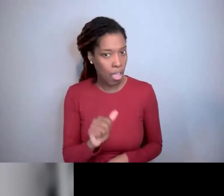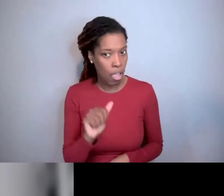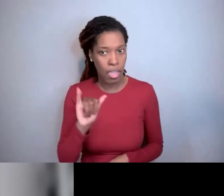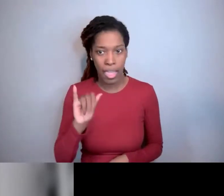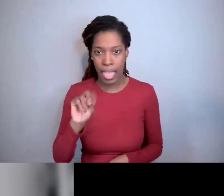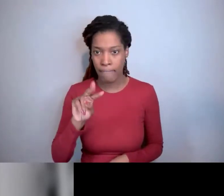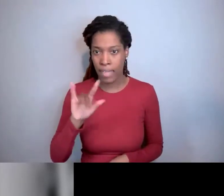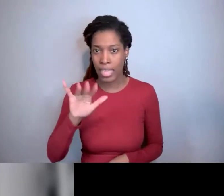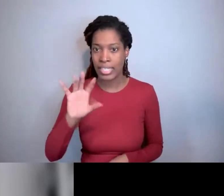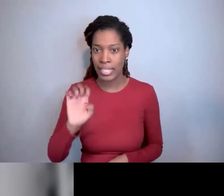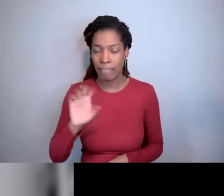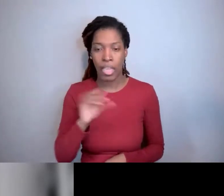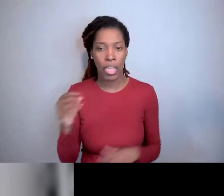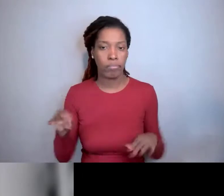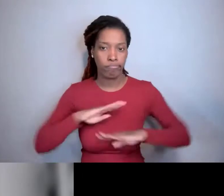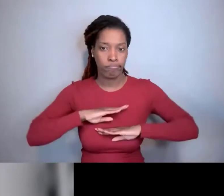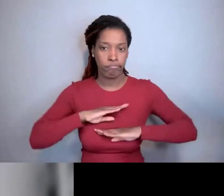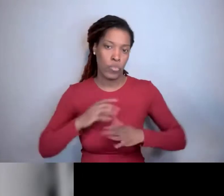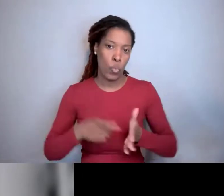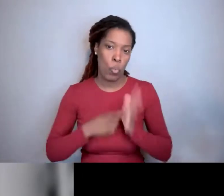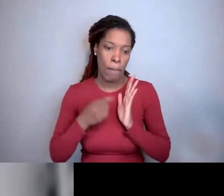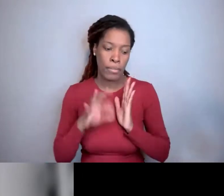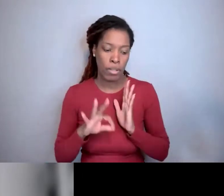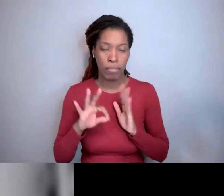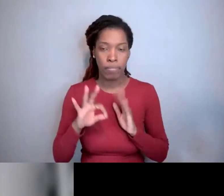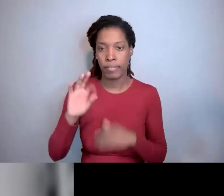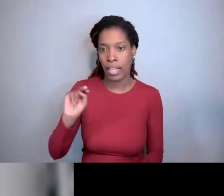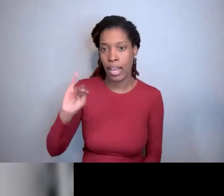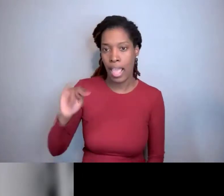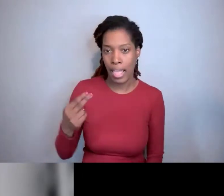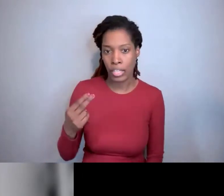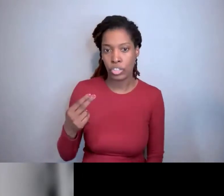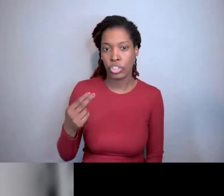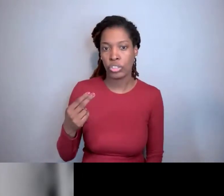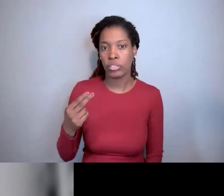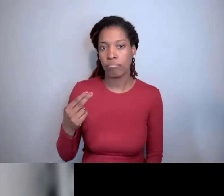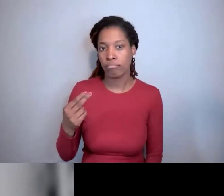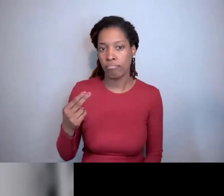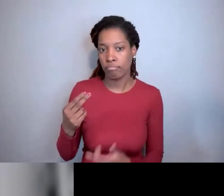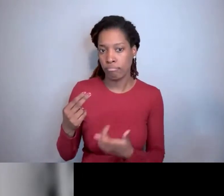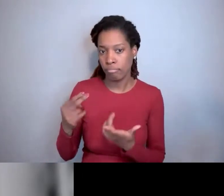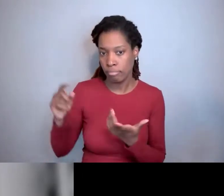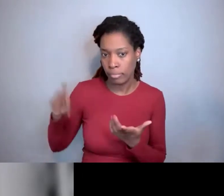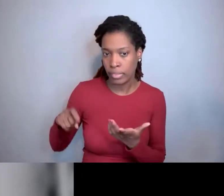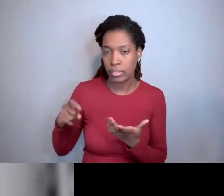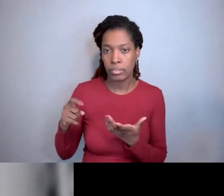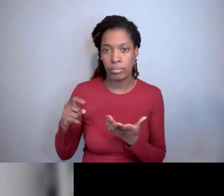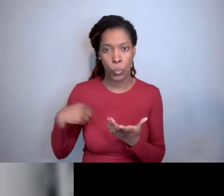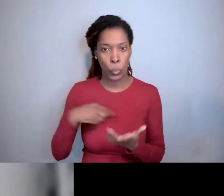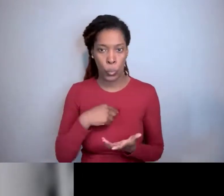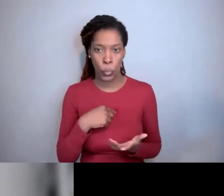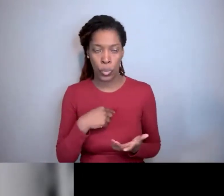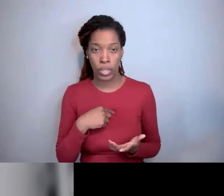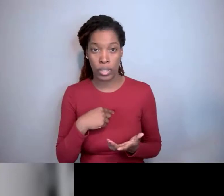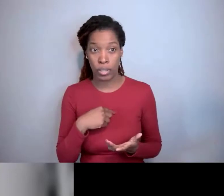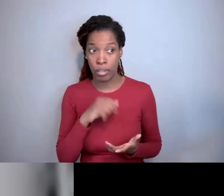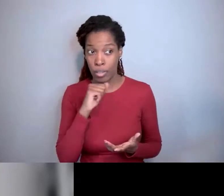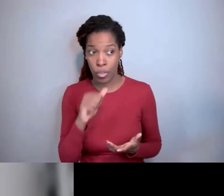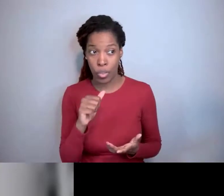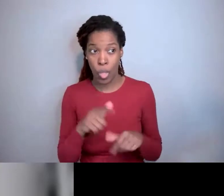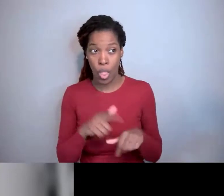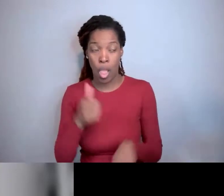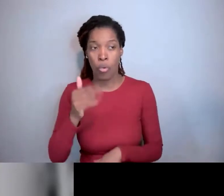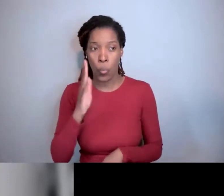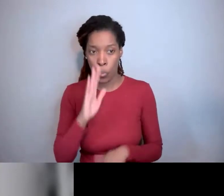it's meeting the requirements of what NIH had submitted, that no longer will